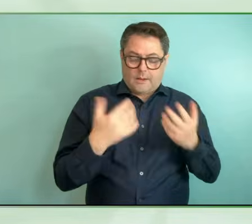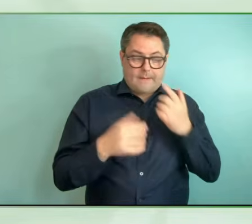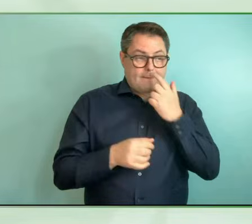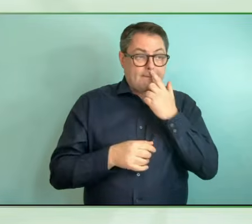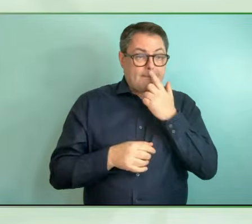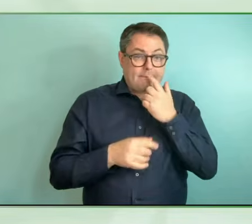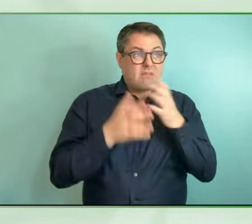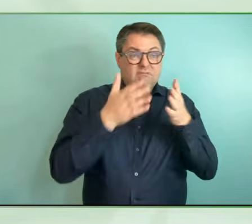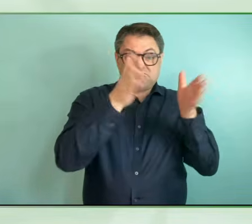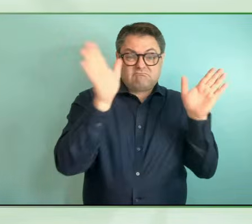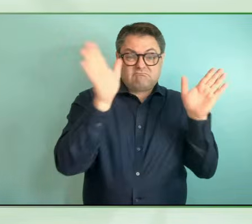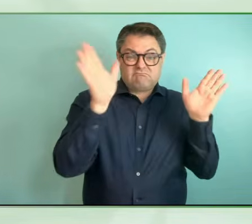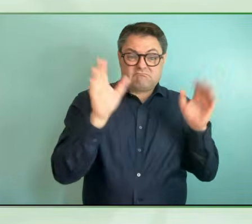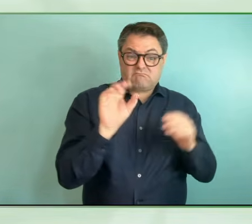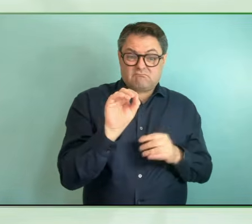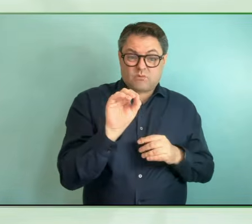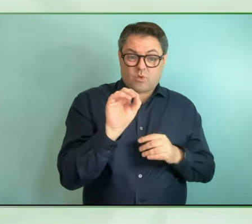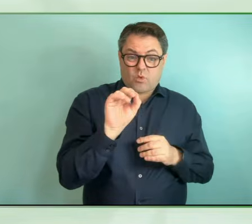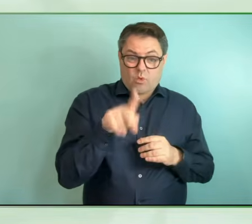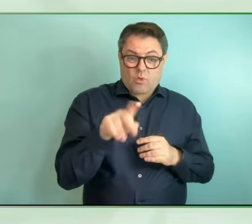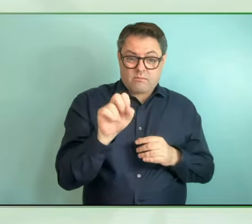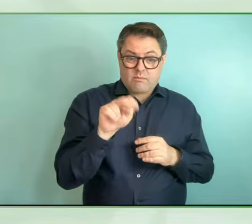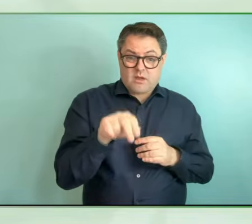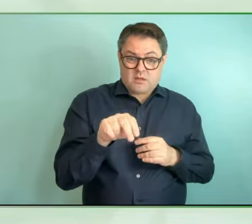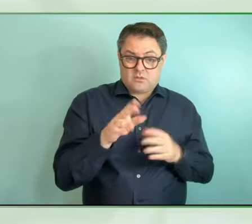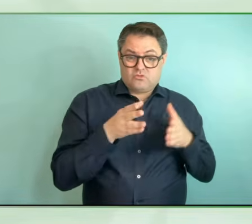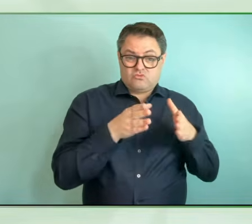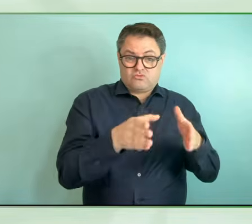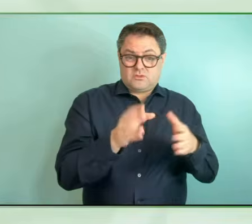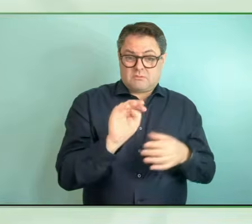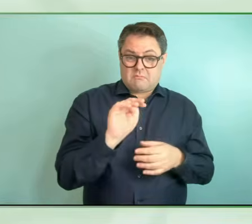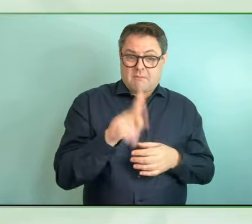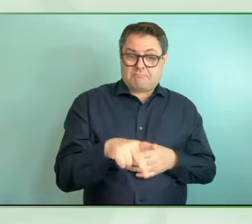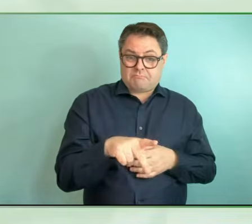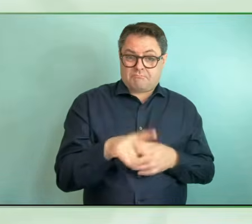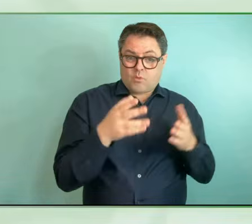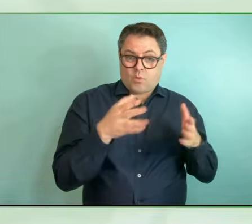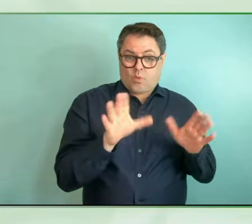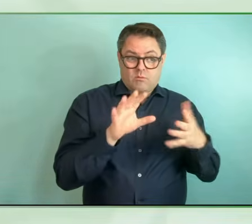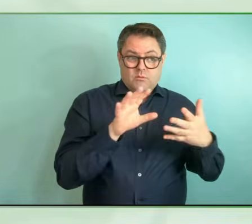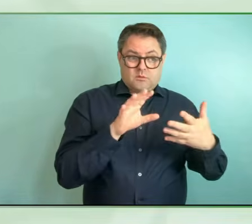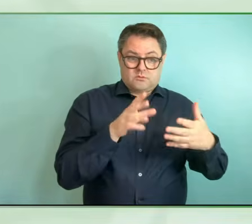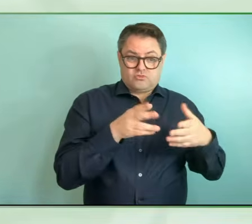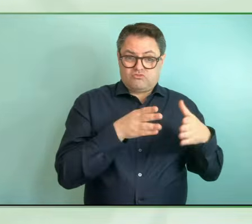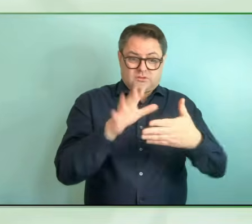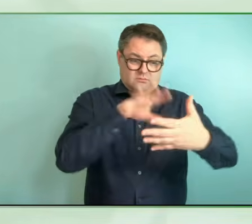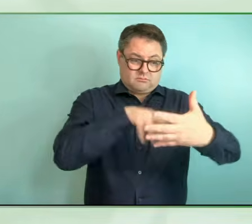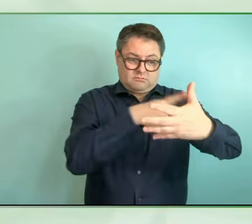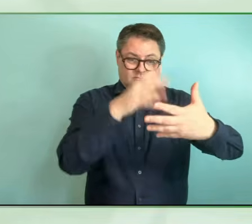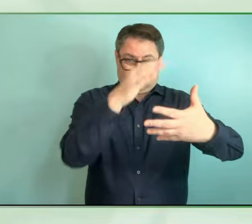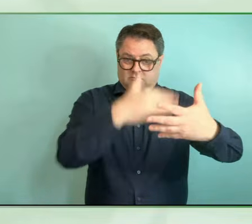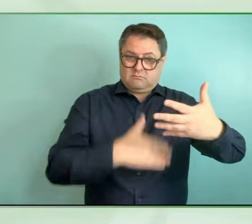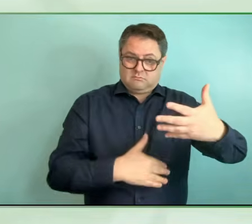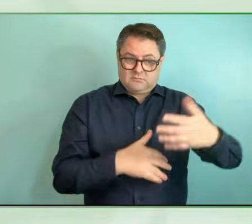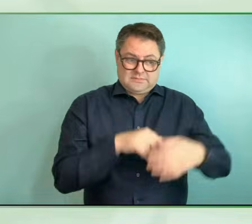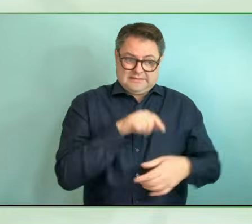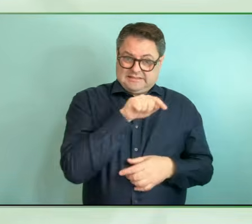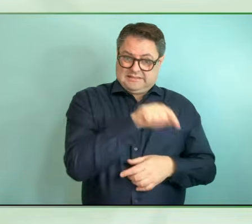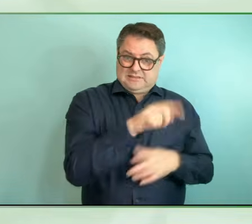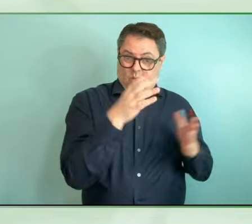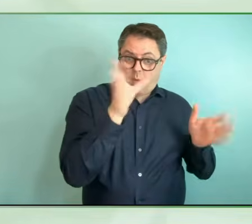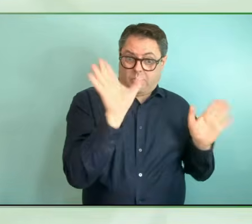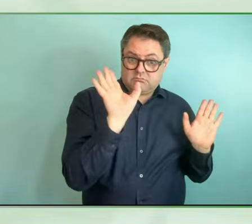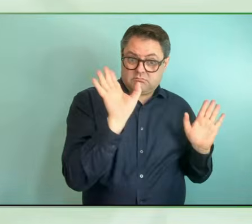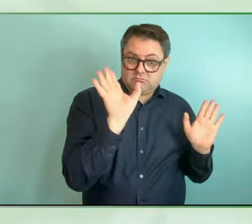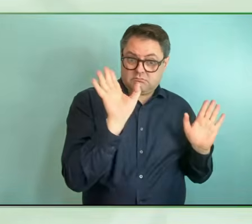OpenStreetMap, which is an active community in itself, and of course the a11y score wants everyone to contribute to this.